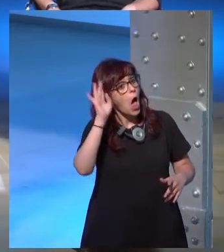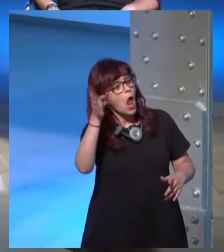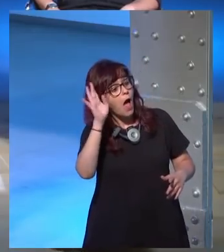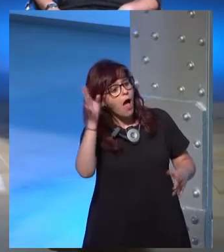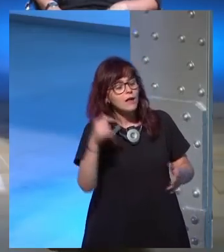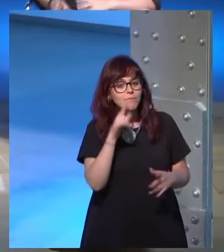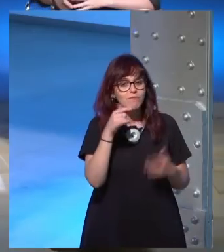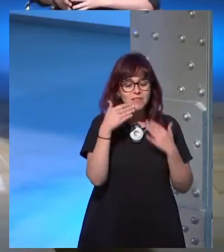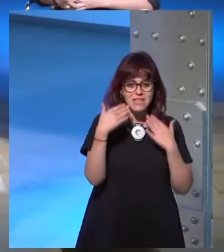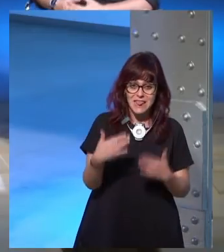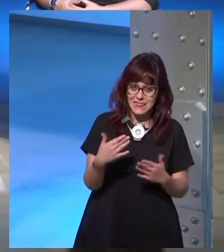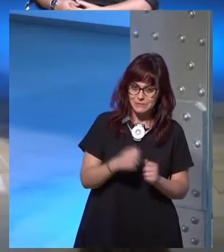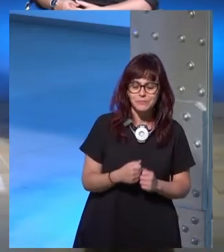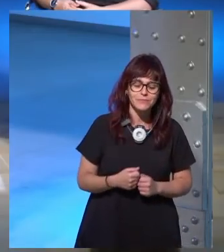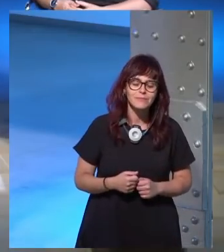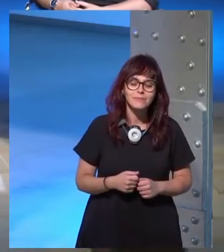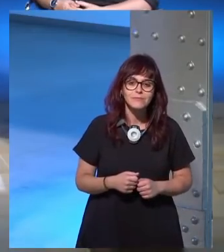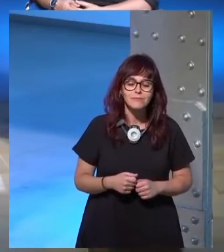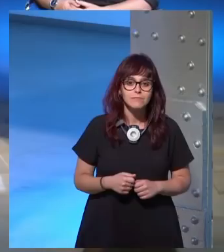Hello.